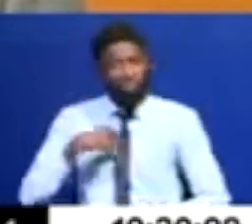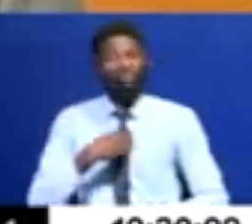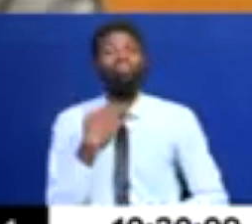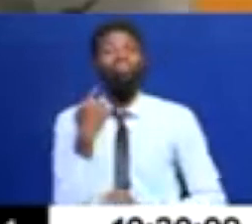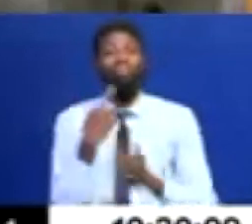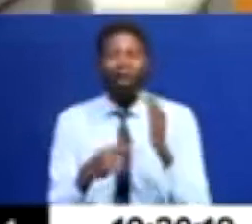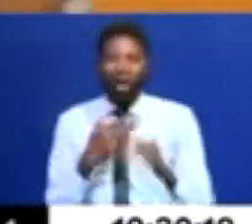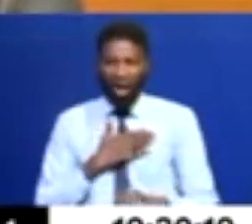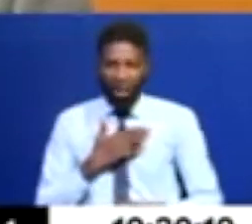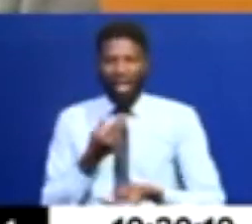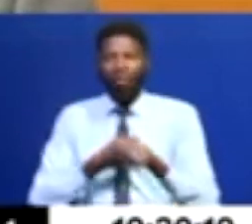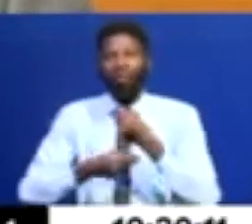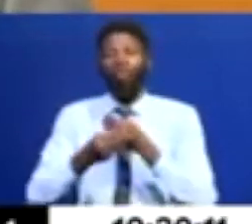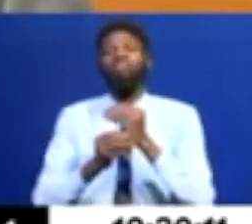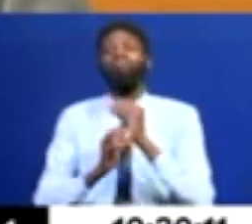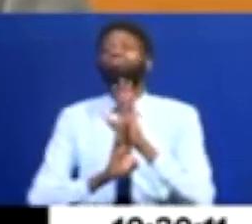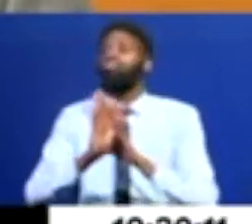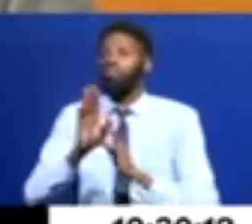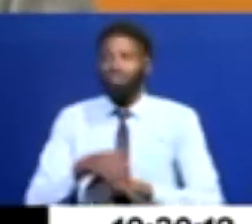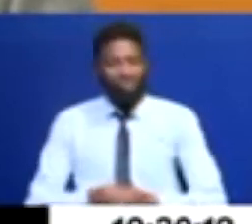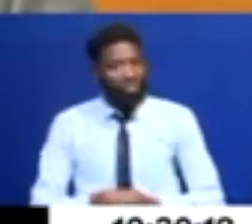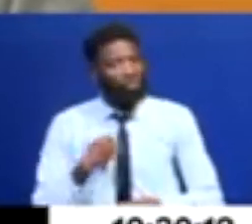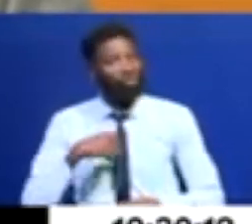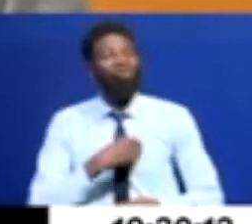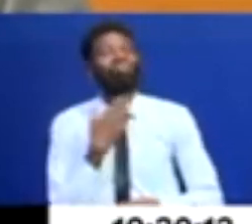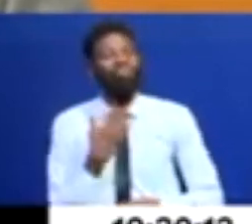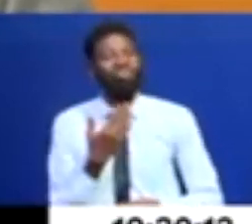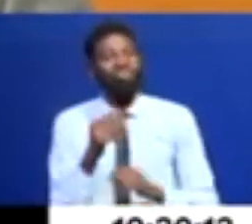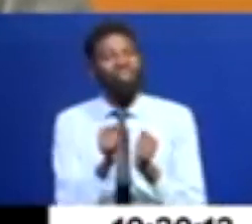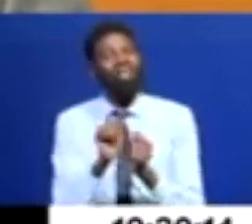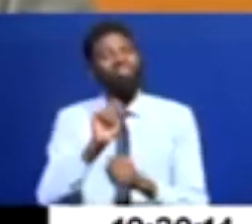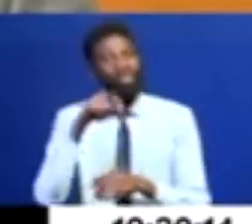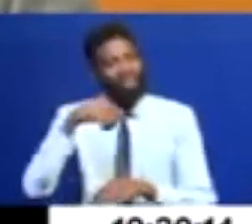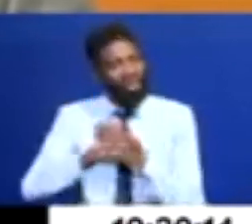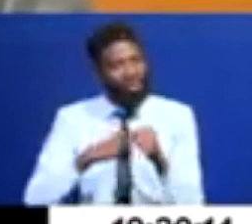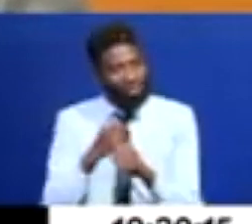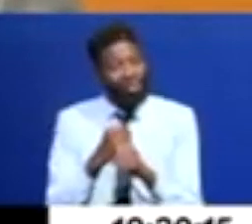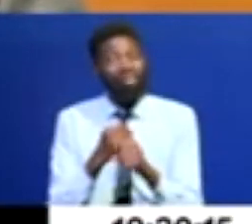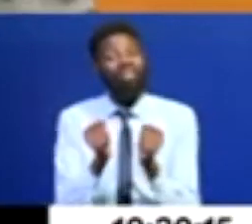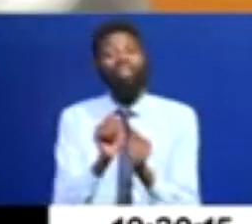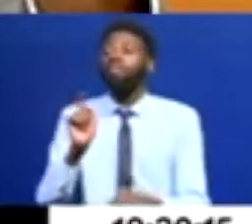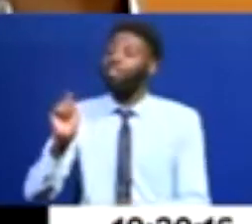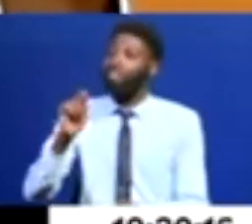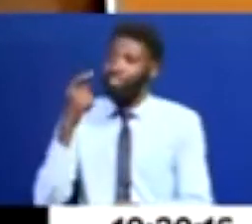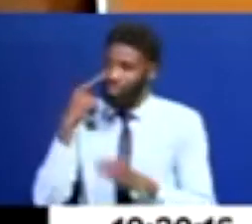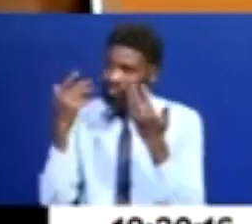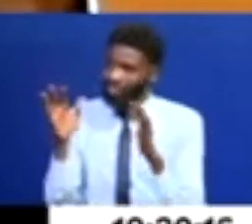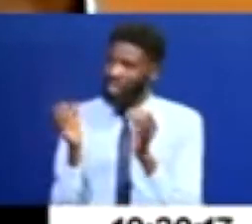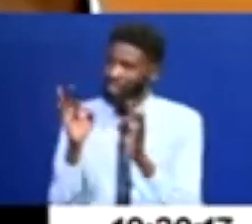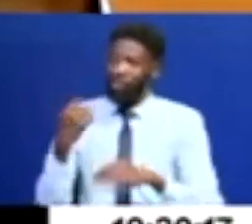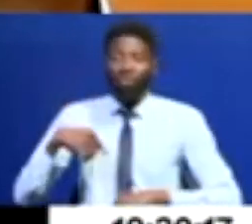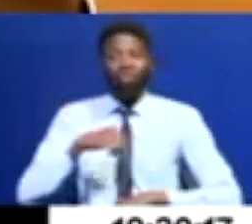to come in. Actually, we can't target is ₺10 trillion. Exactly. By the close of this year. Right, ₺10 trillion. So if we behave